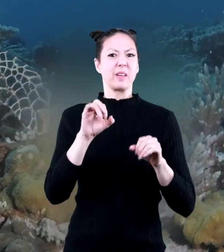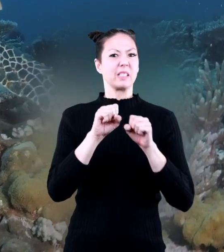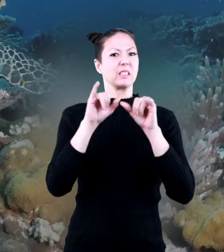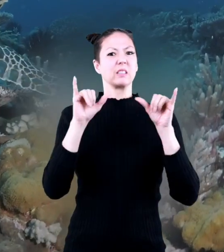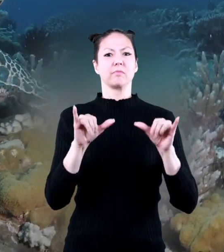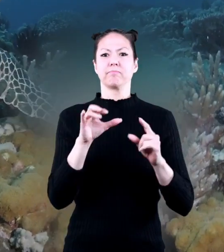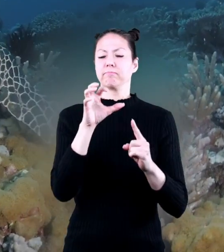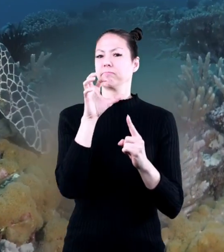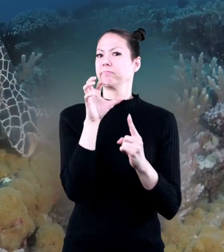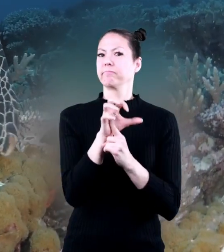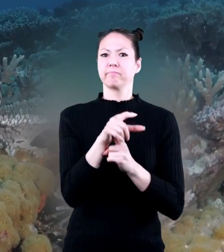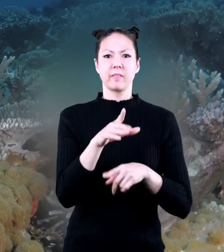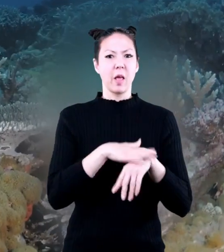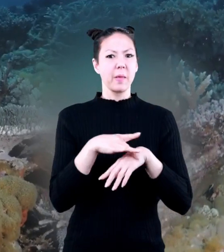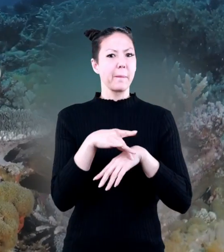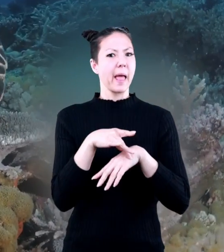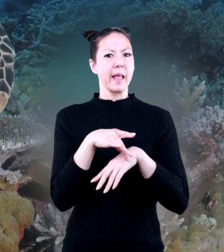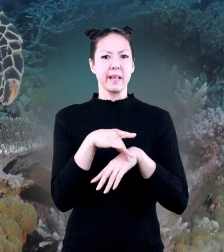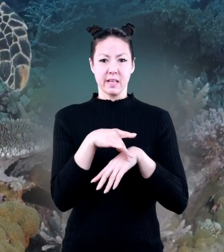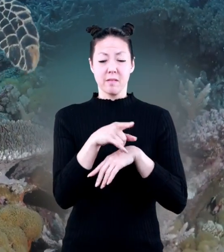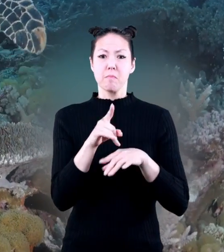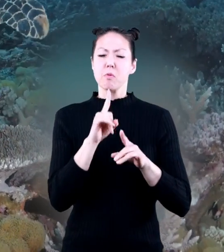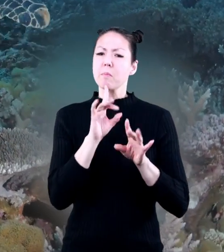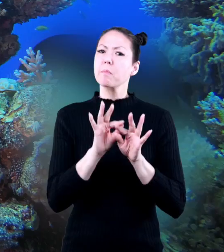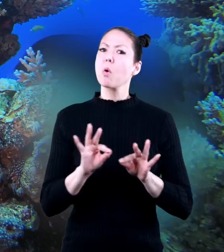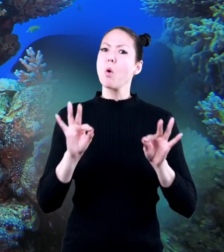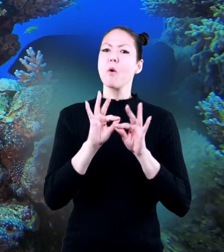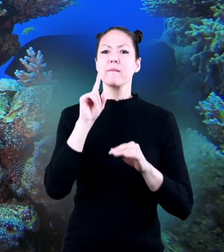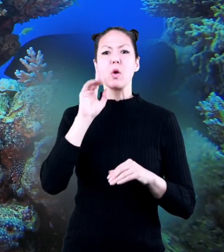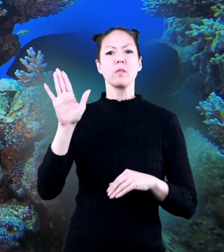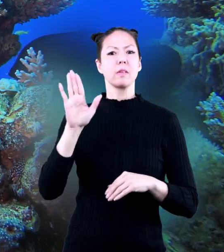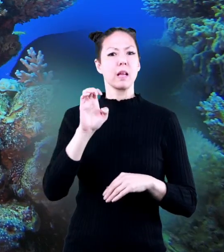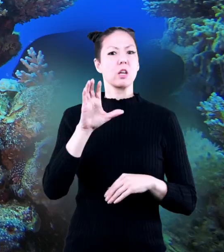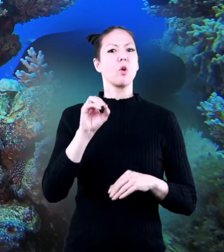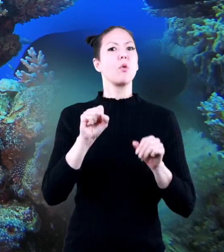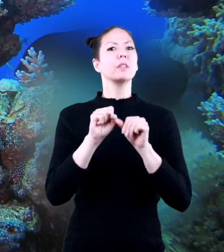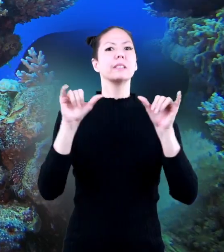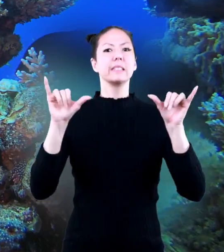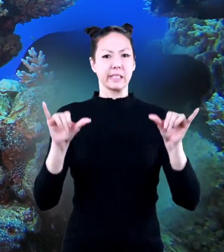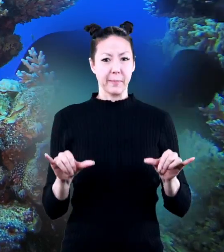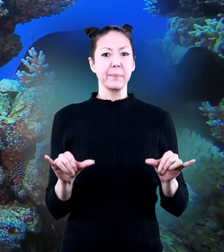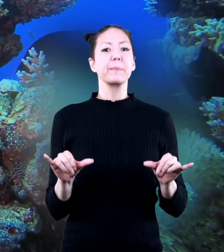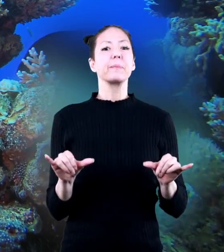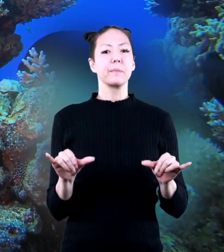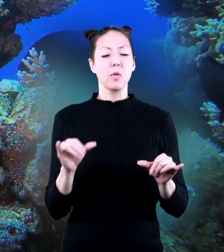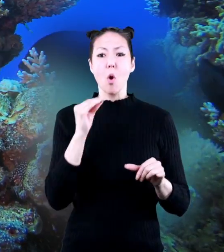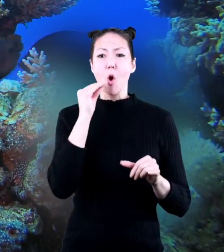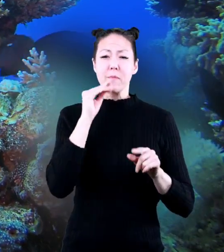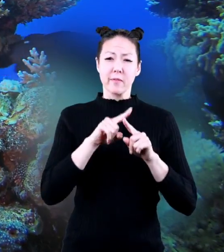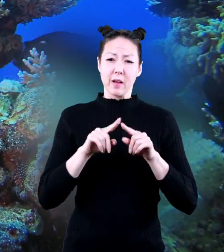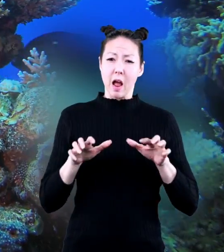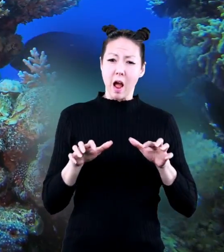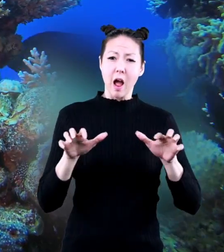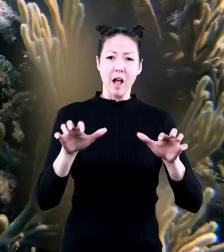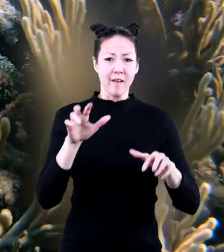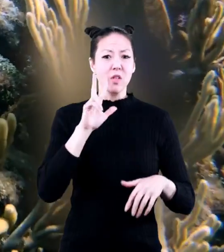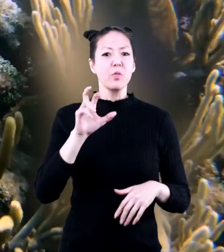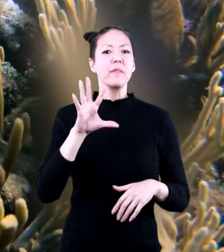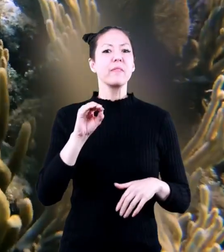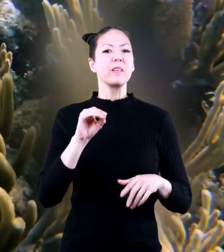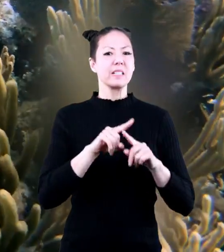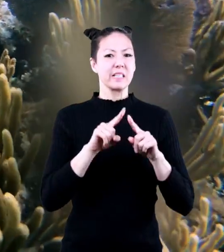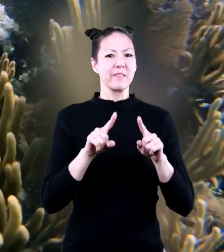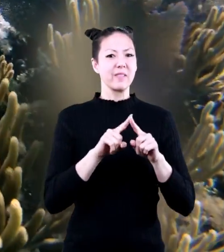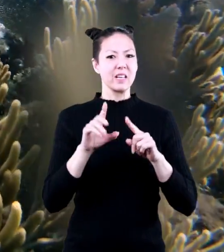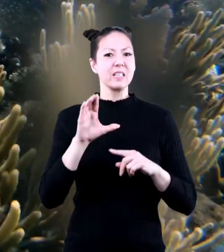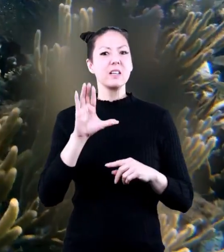and most complex reef system on the planet. It is a very important part of the ecosystem and is home